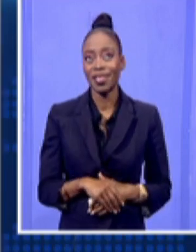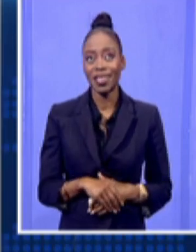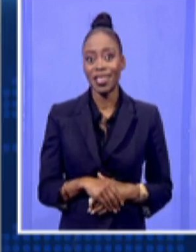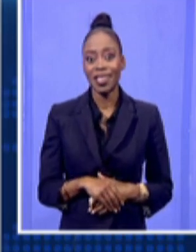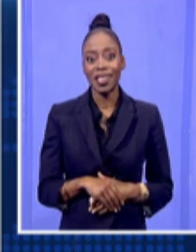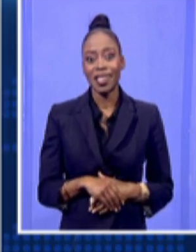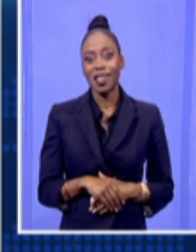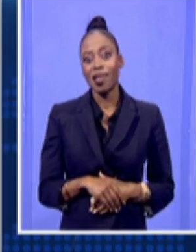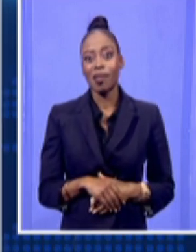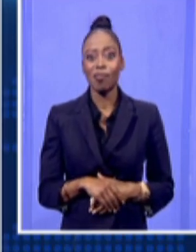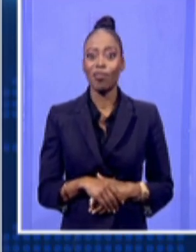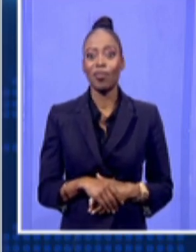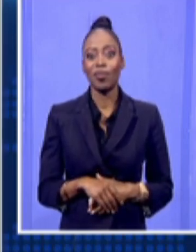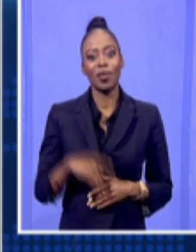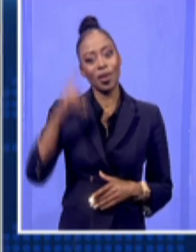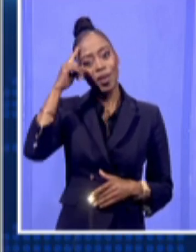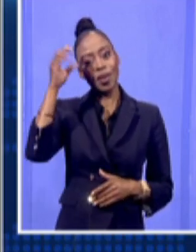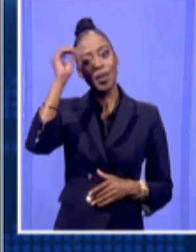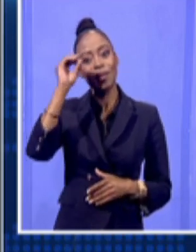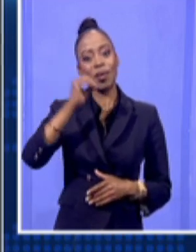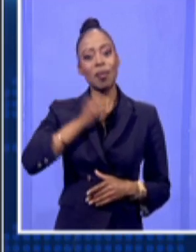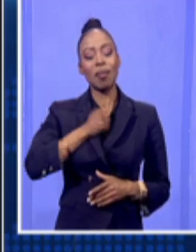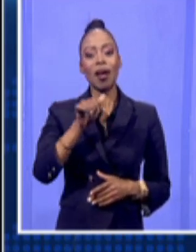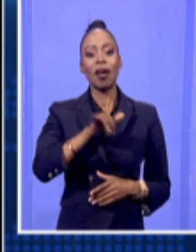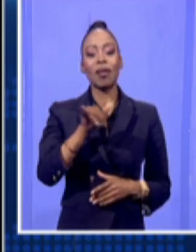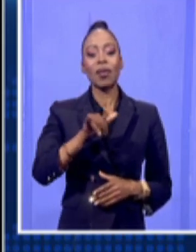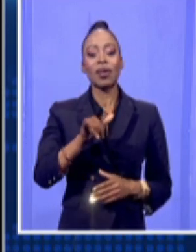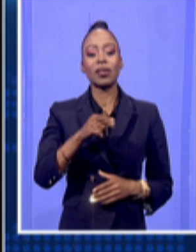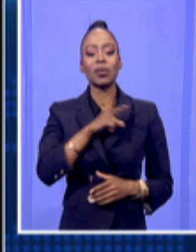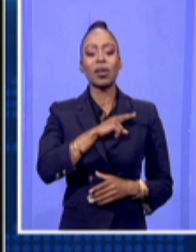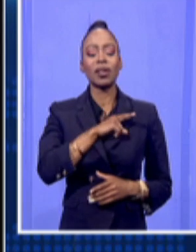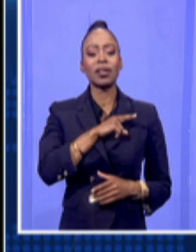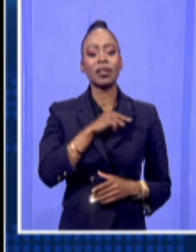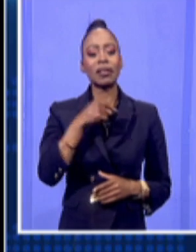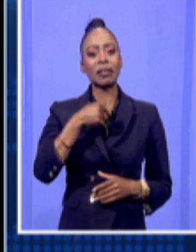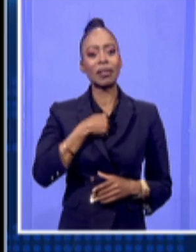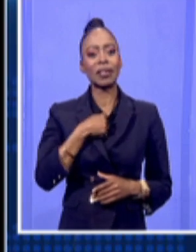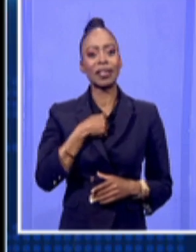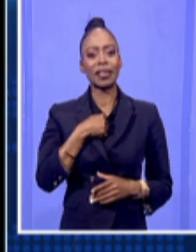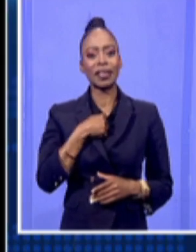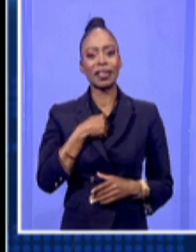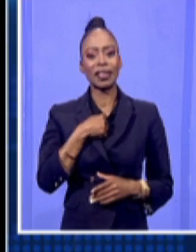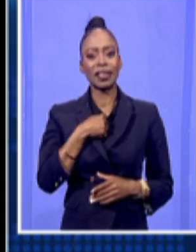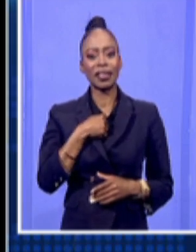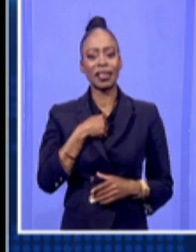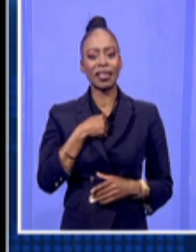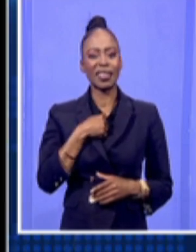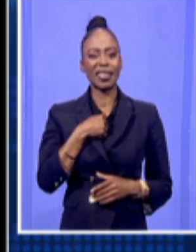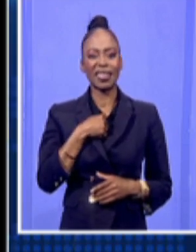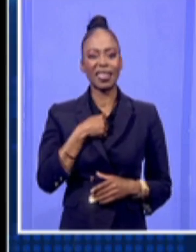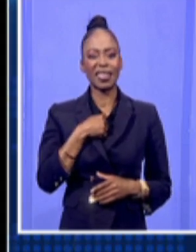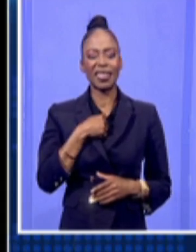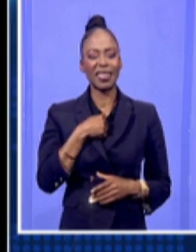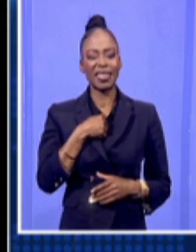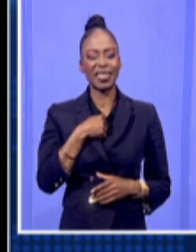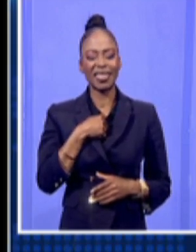what I think about that, look, I have I think it's quite ludicrous